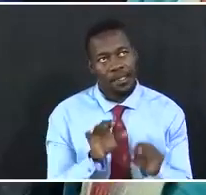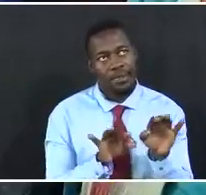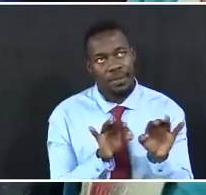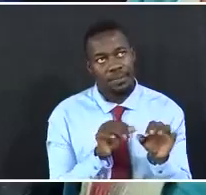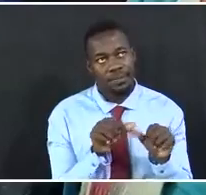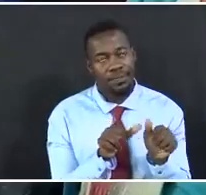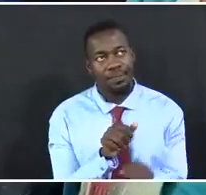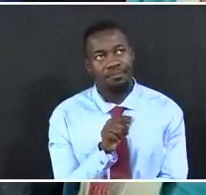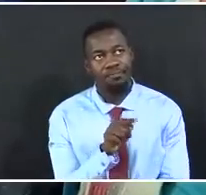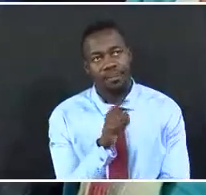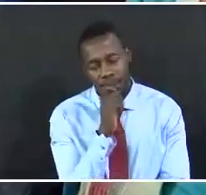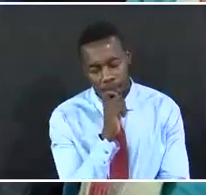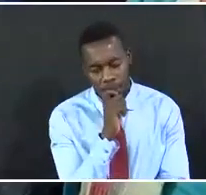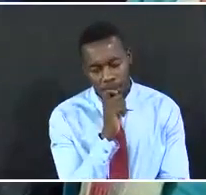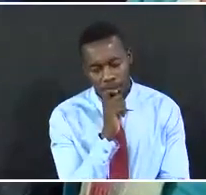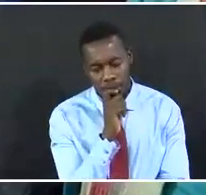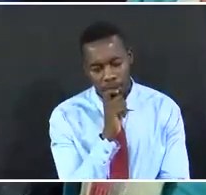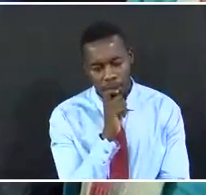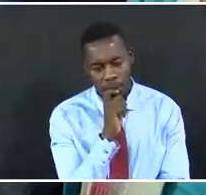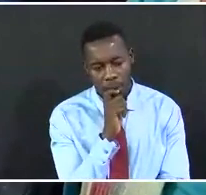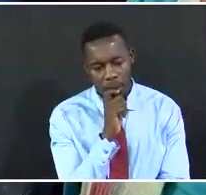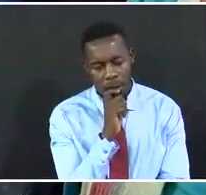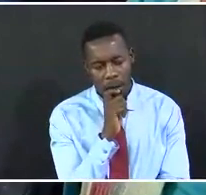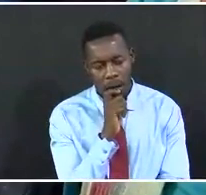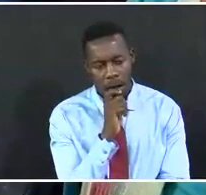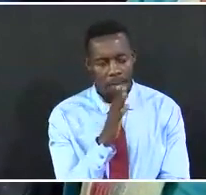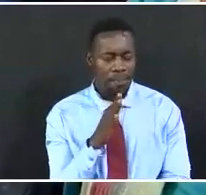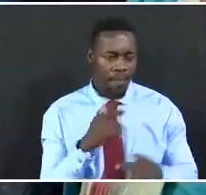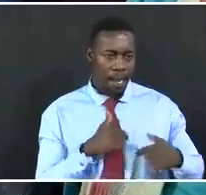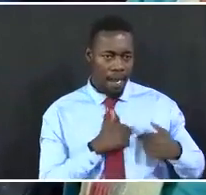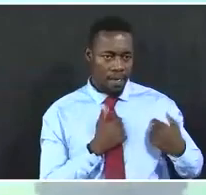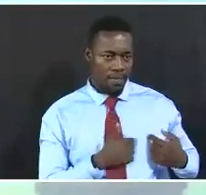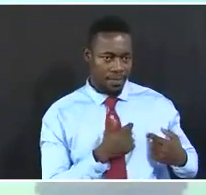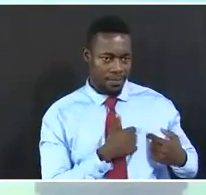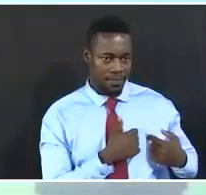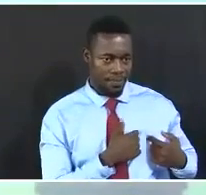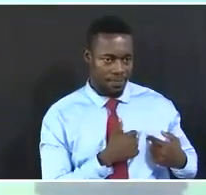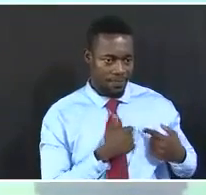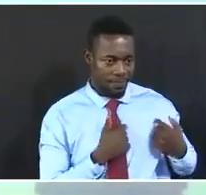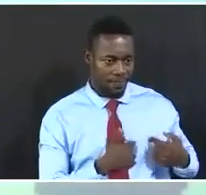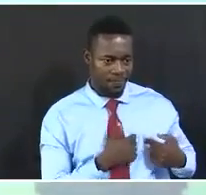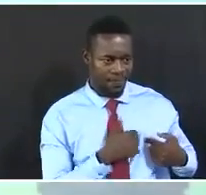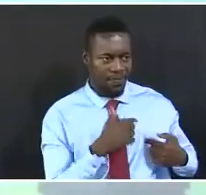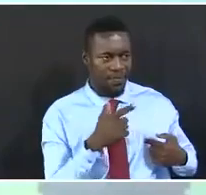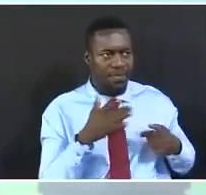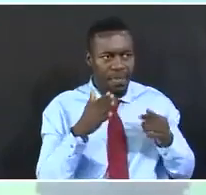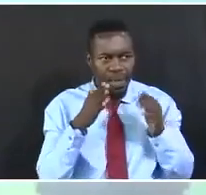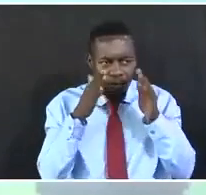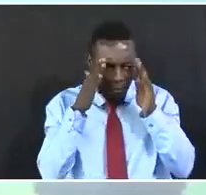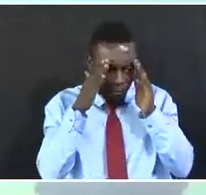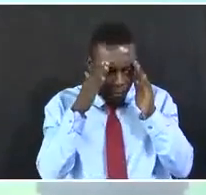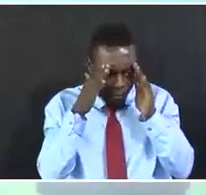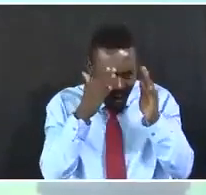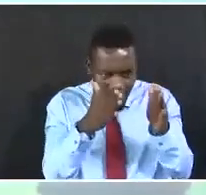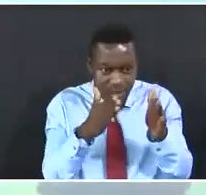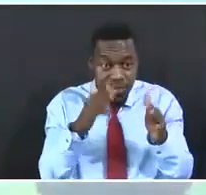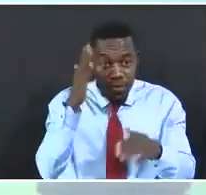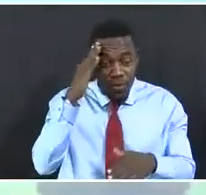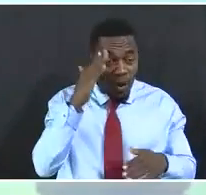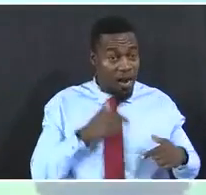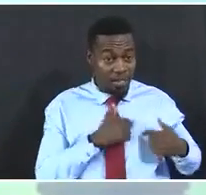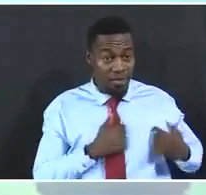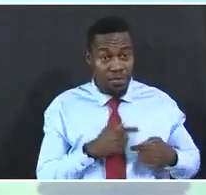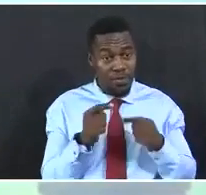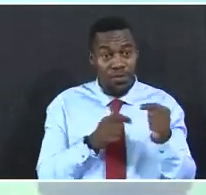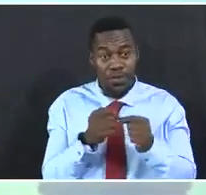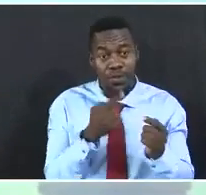Those ones who are pure in their intention. The intention is about the heart. Okay? The intentions. You know, the heart is the one that controls what you do.